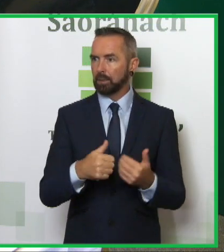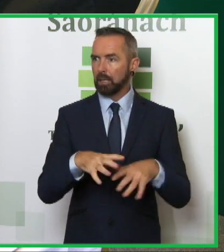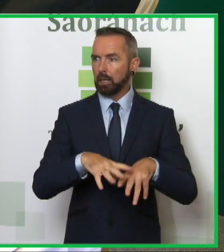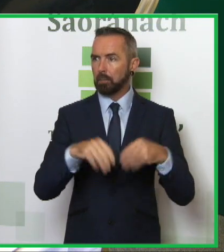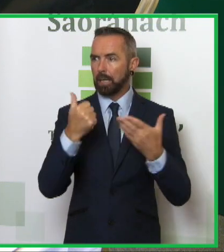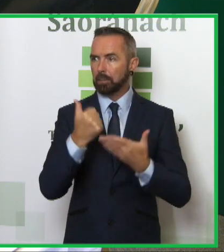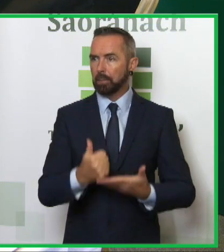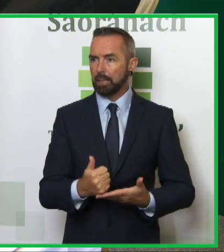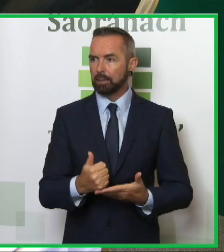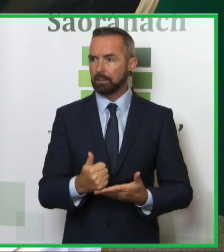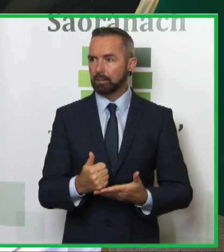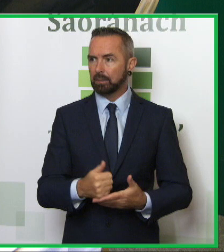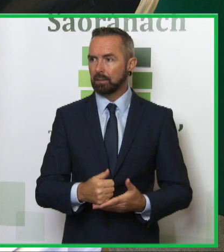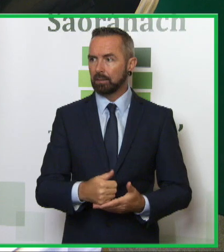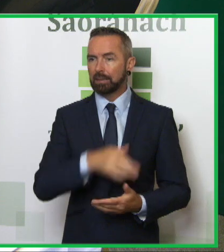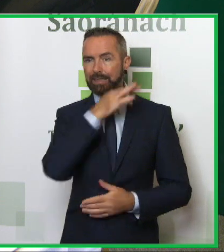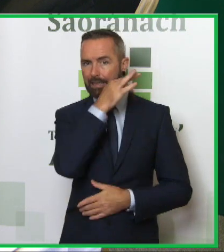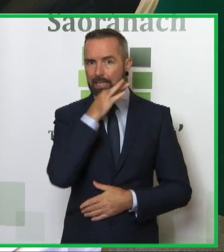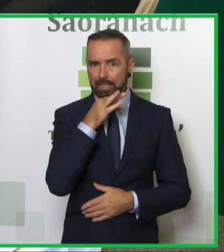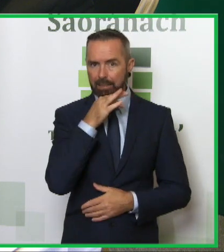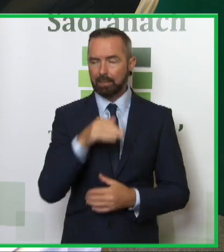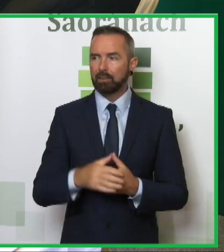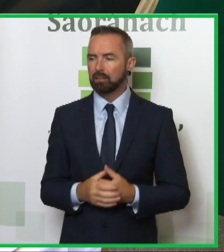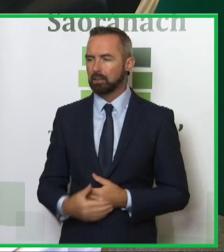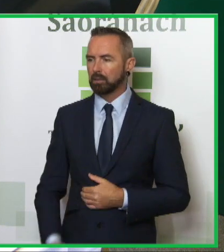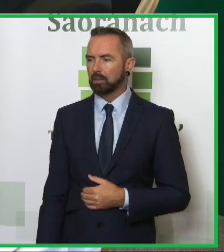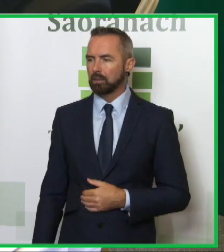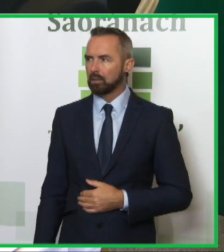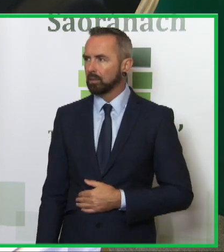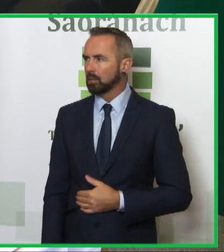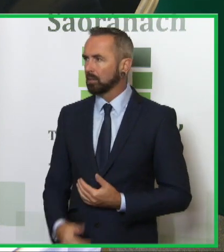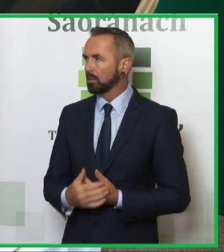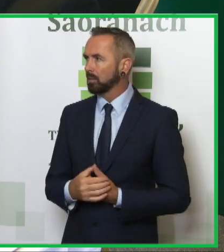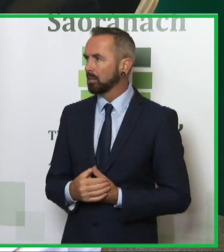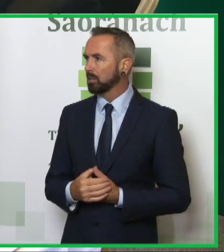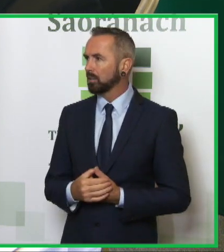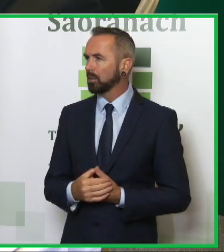plant-based, synthetic. Sorry, go ahead.